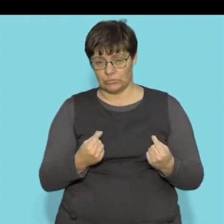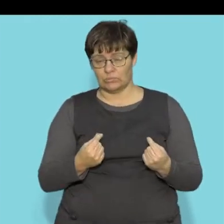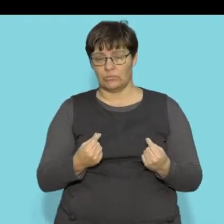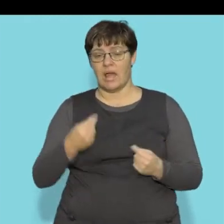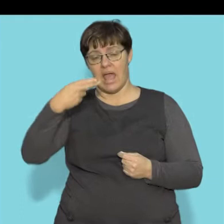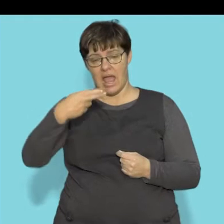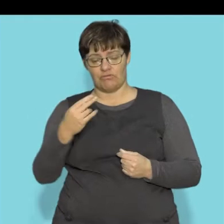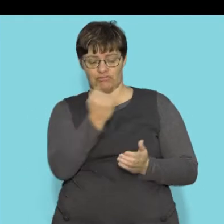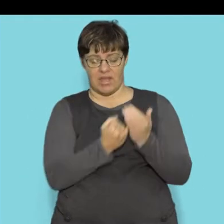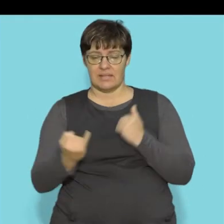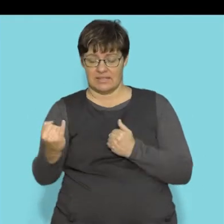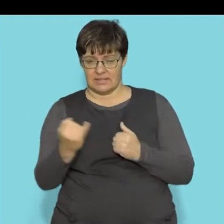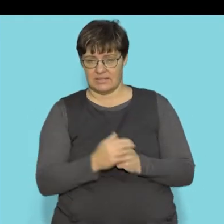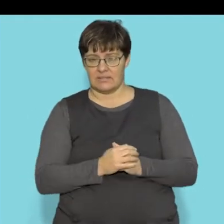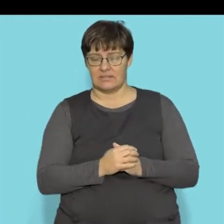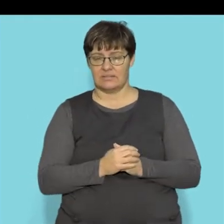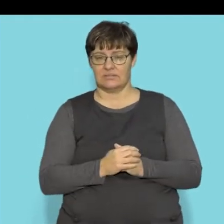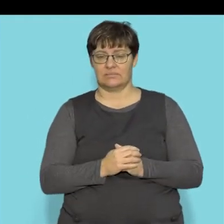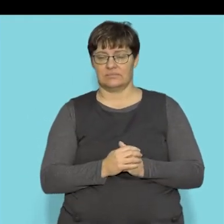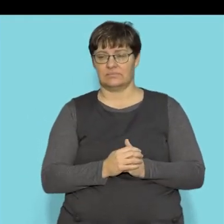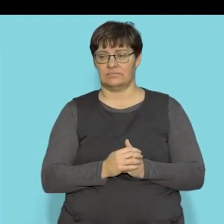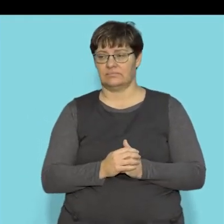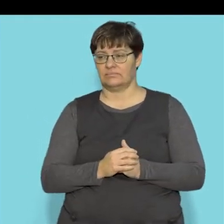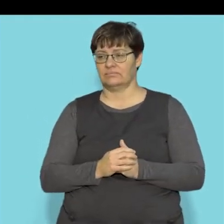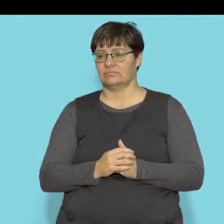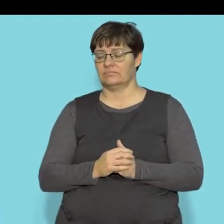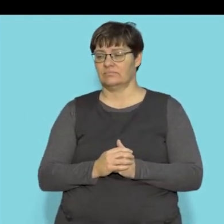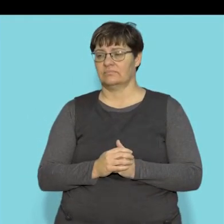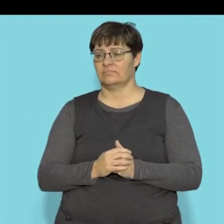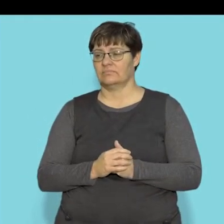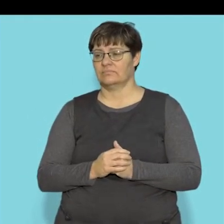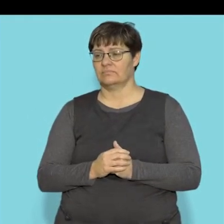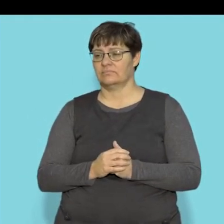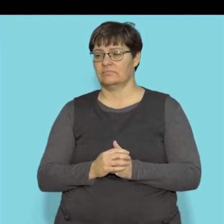to do is isolate my height. So I'm going to get my calculator out.